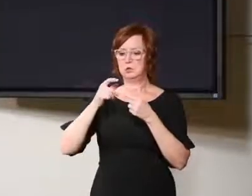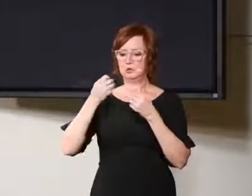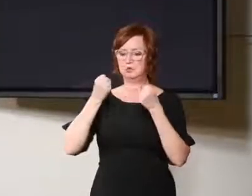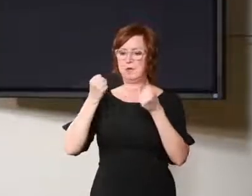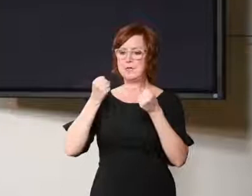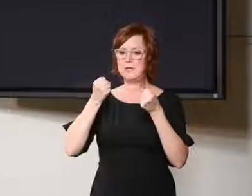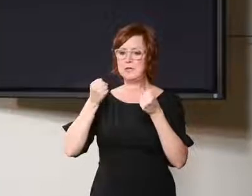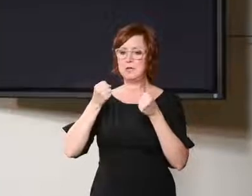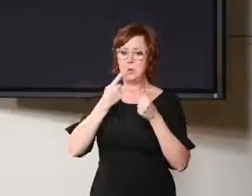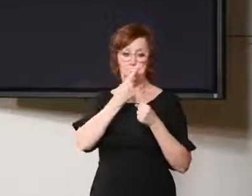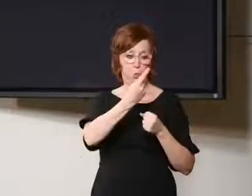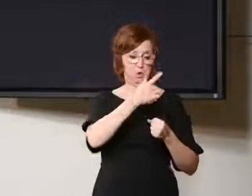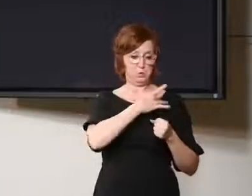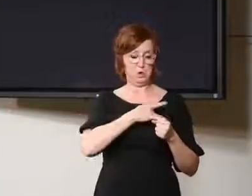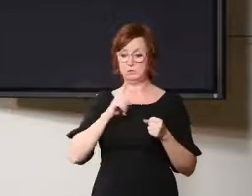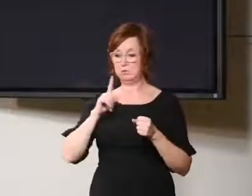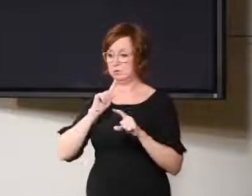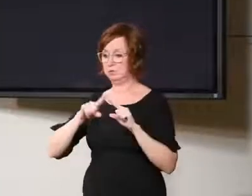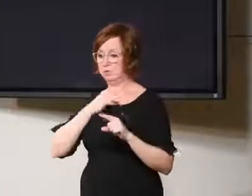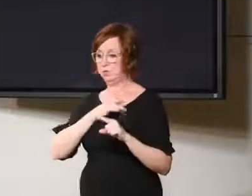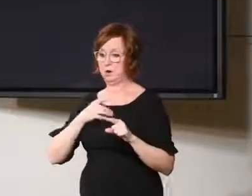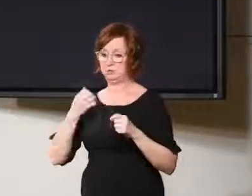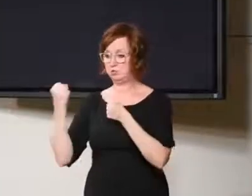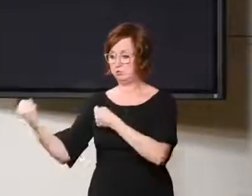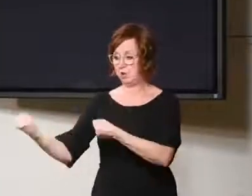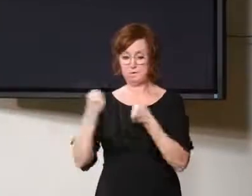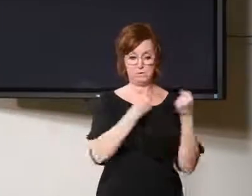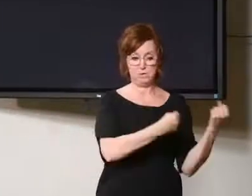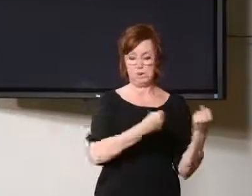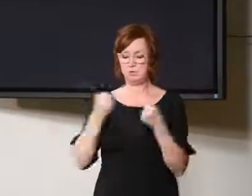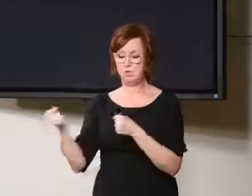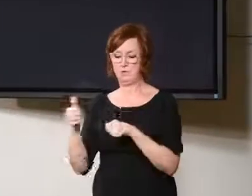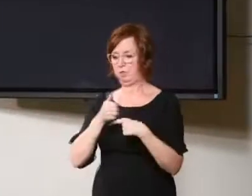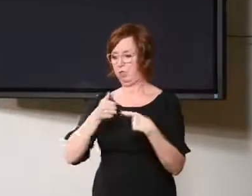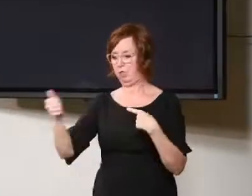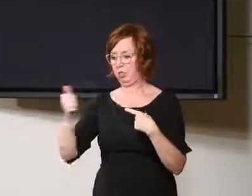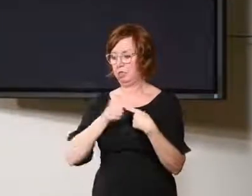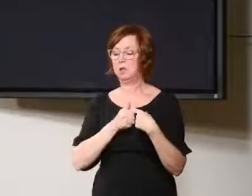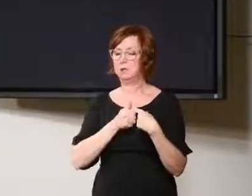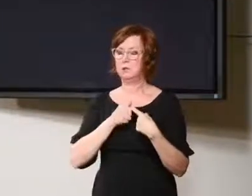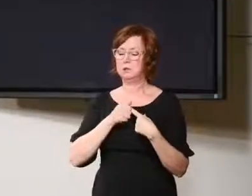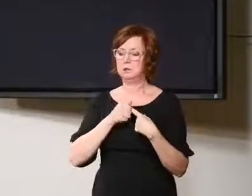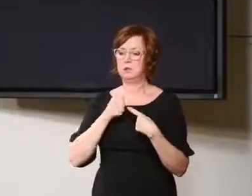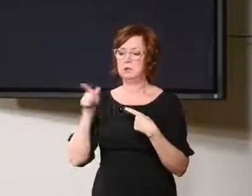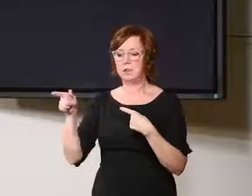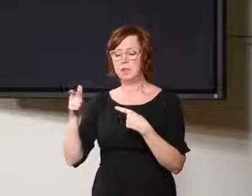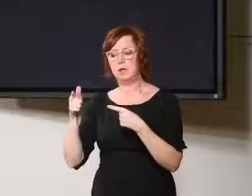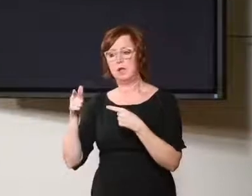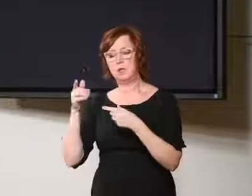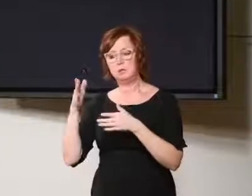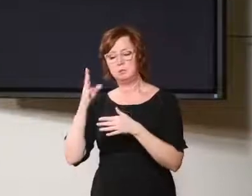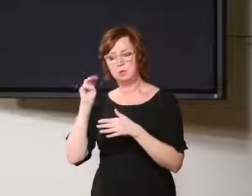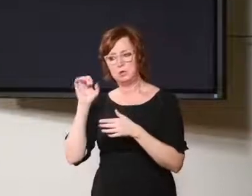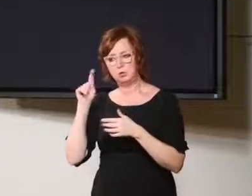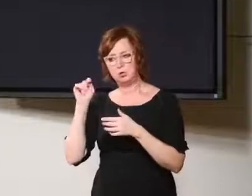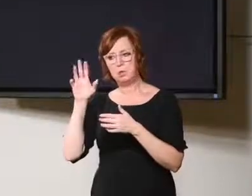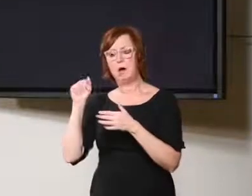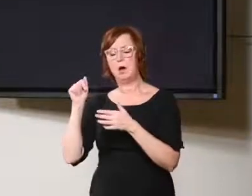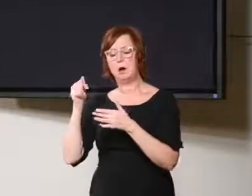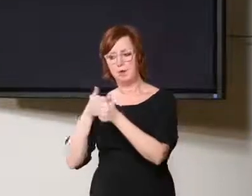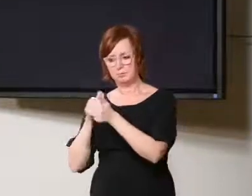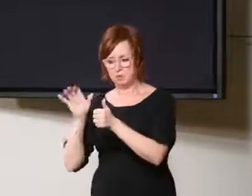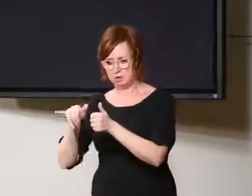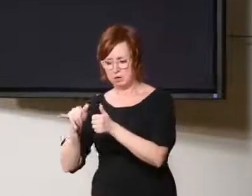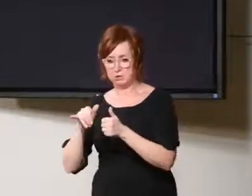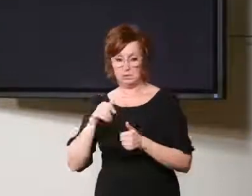yet. We're not planning to. But if we did have a reason to, that that would be under consideration at that point in time. If we